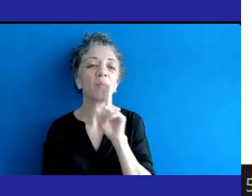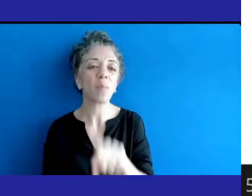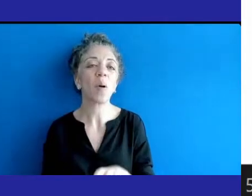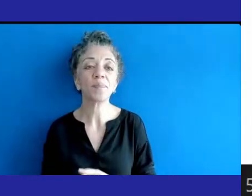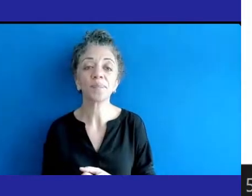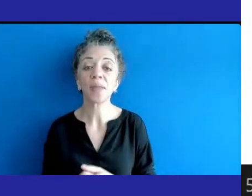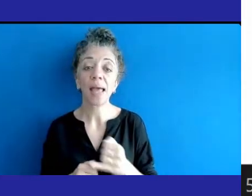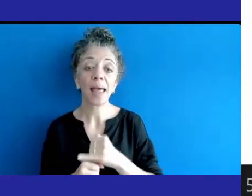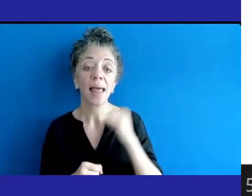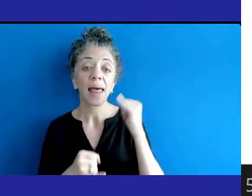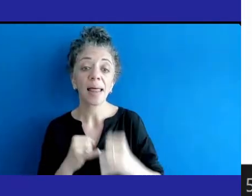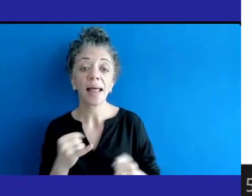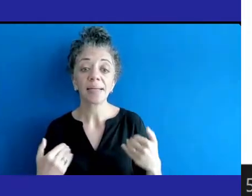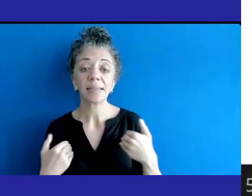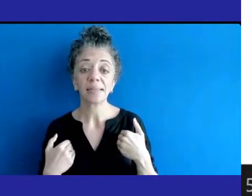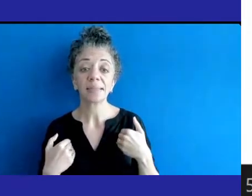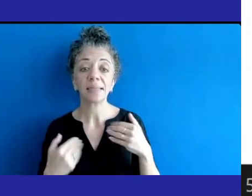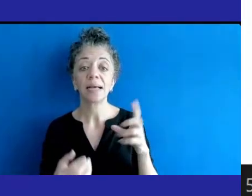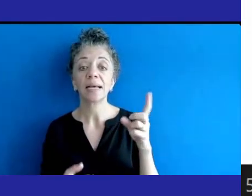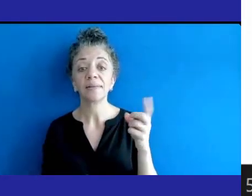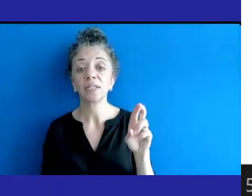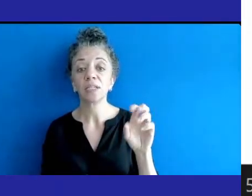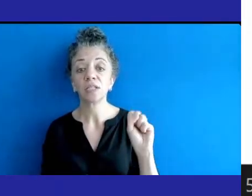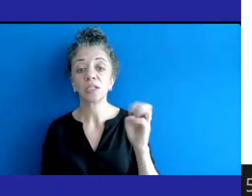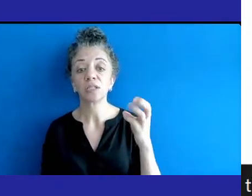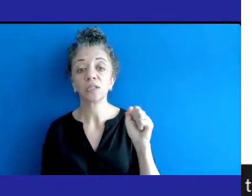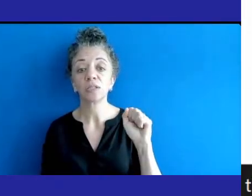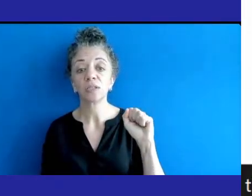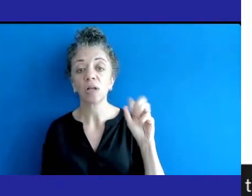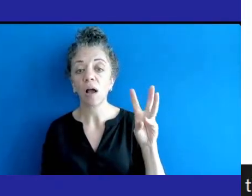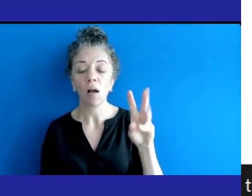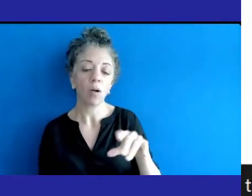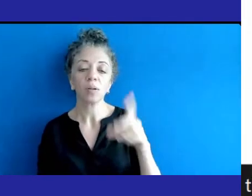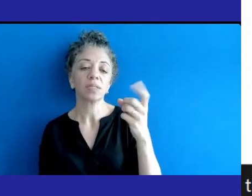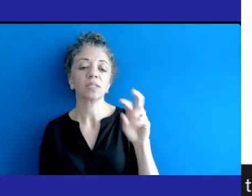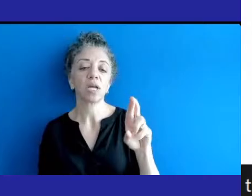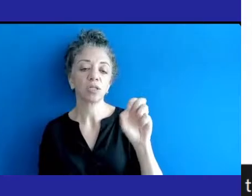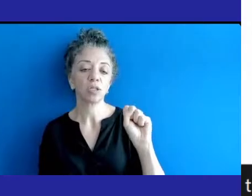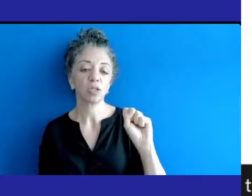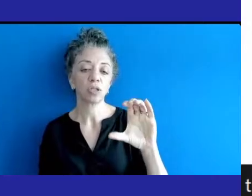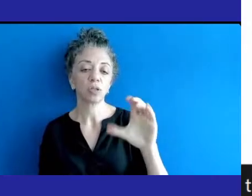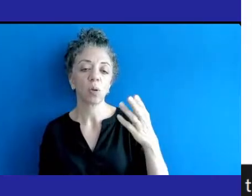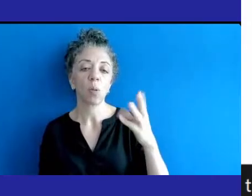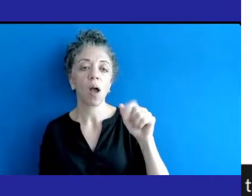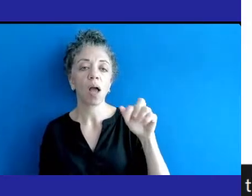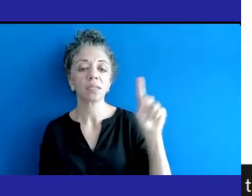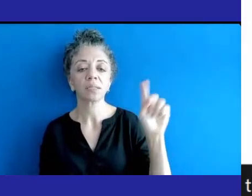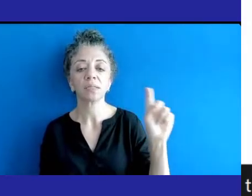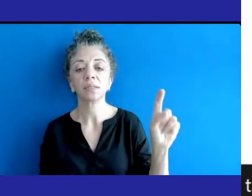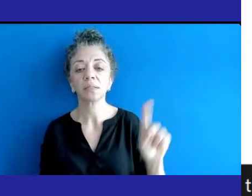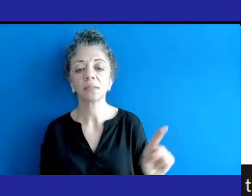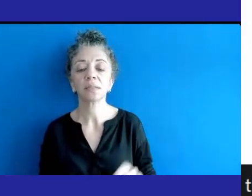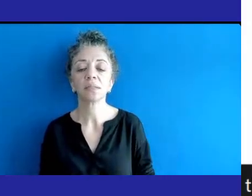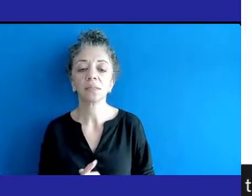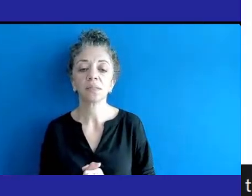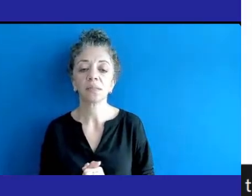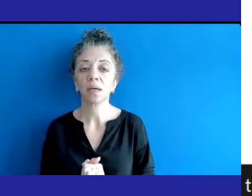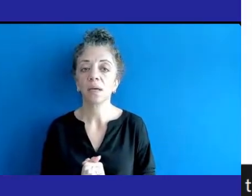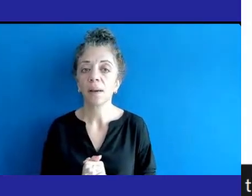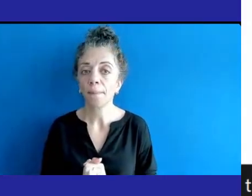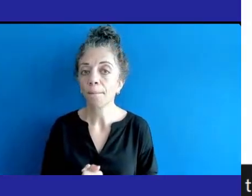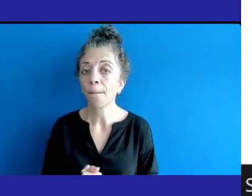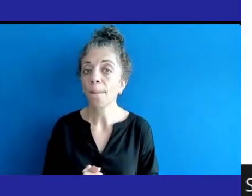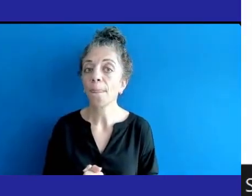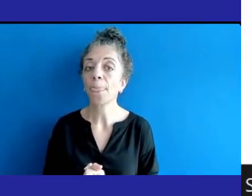have, I think Dr. Shah is going to be doing Dr. Schwartz today, so all yours for MetroPlus. Thank you very much indeed. On behalf of